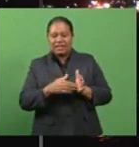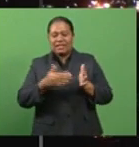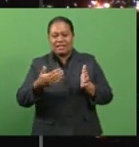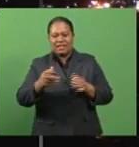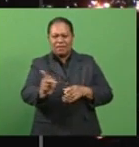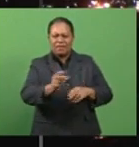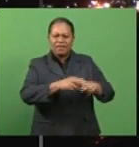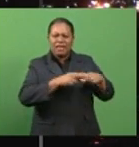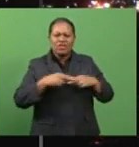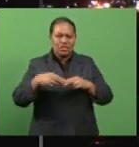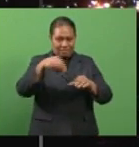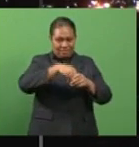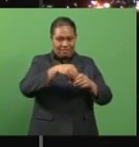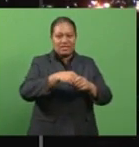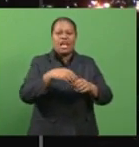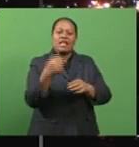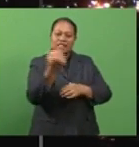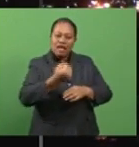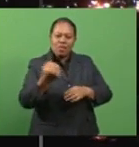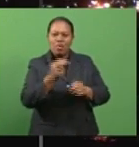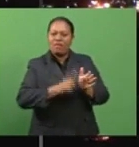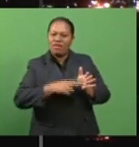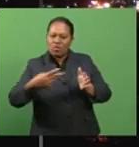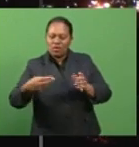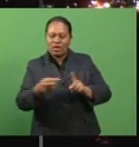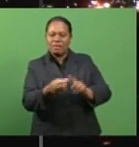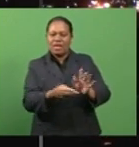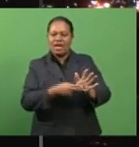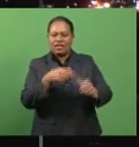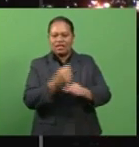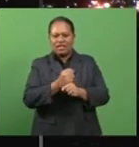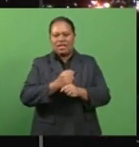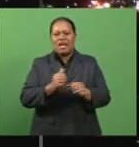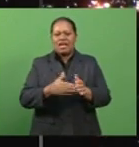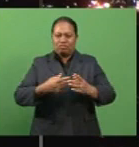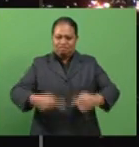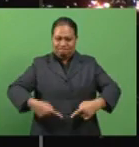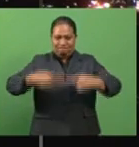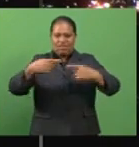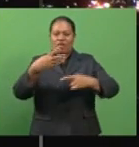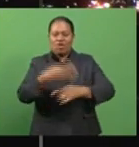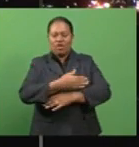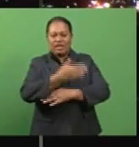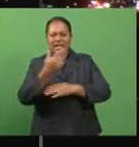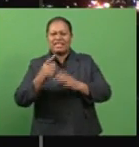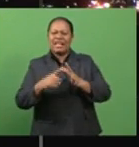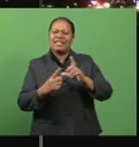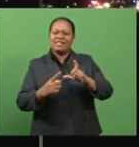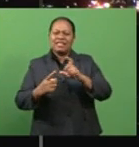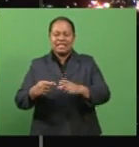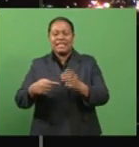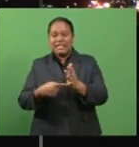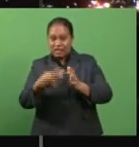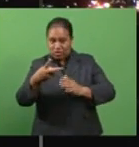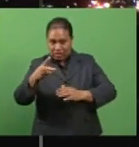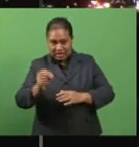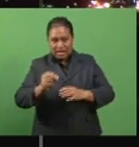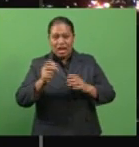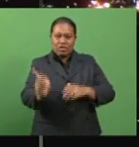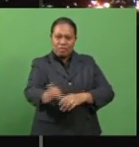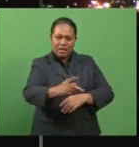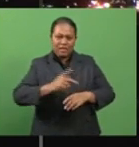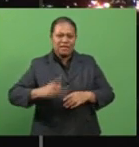Fiji, Papua New Guinea, Samoa and Vanuatu, all competing in the 4-day ICC World T20 East Asia Pacific